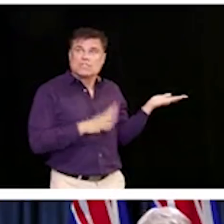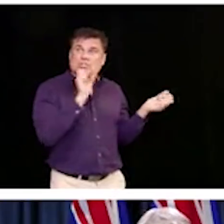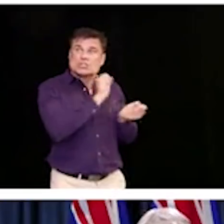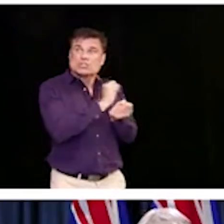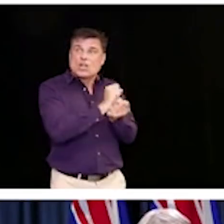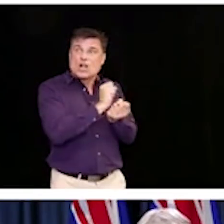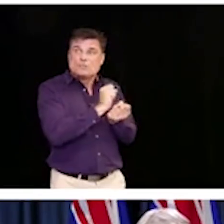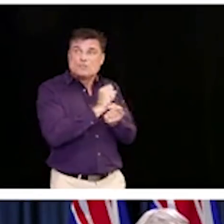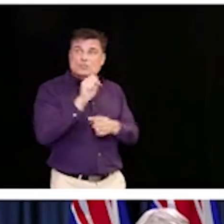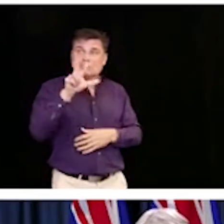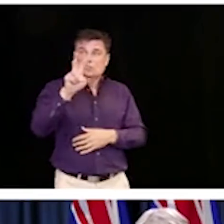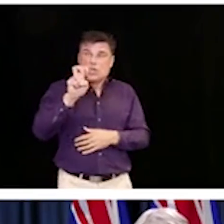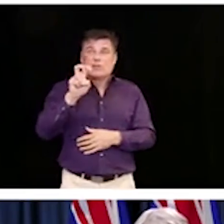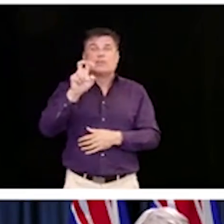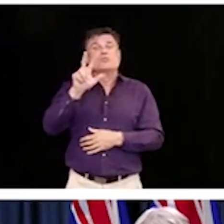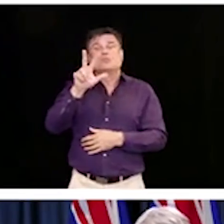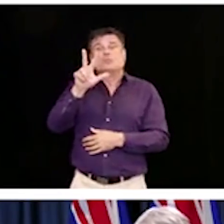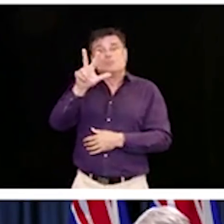I mentioned,